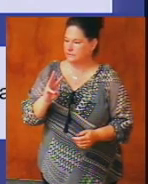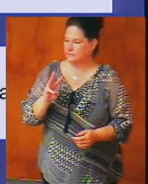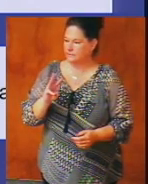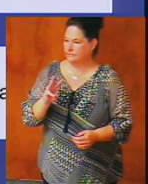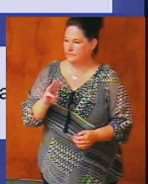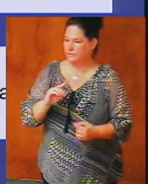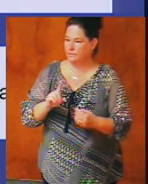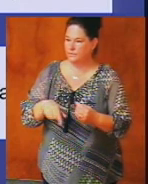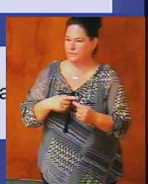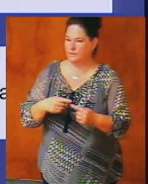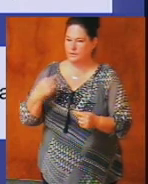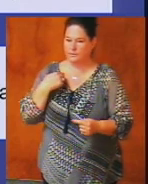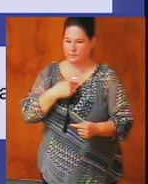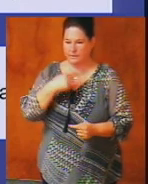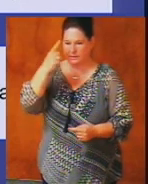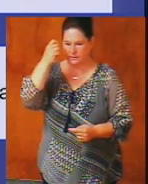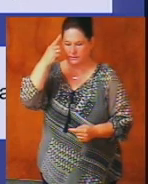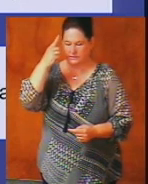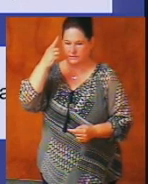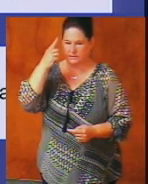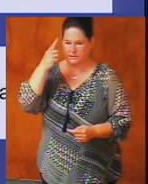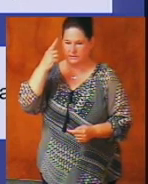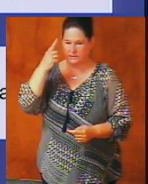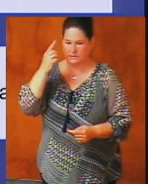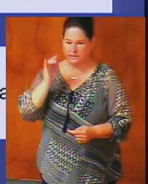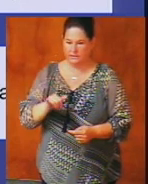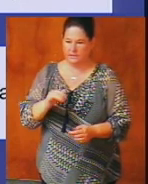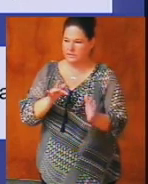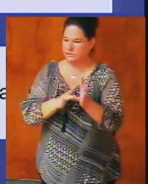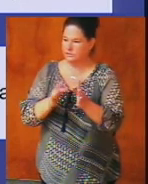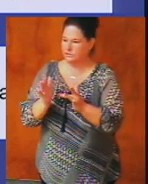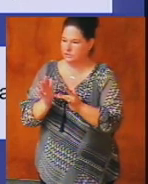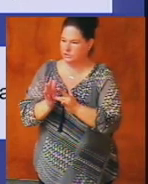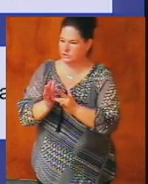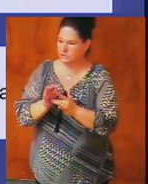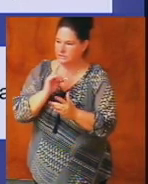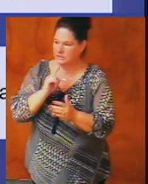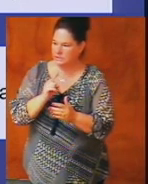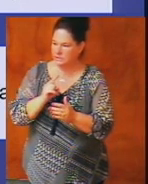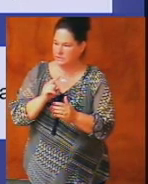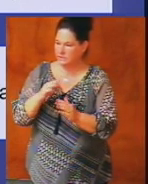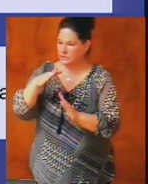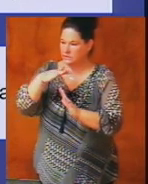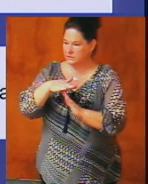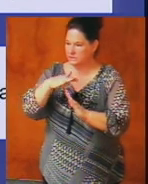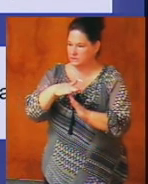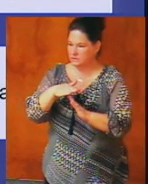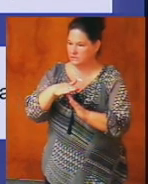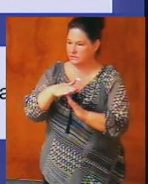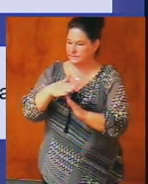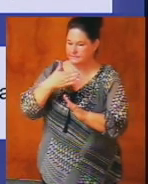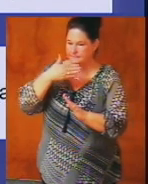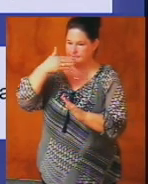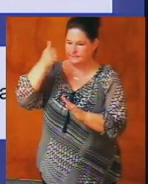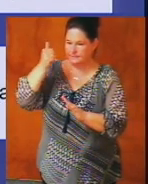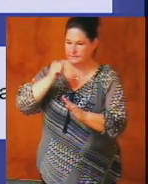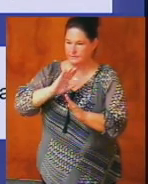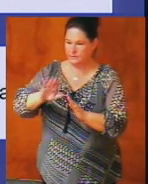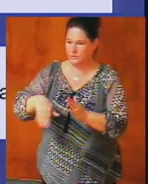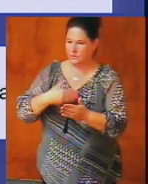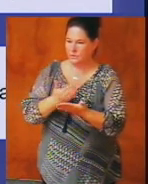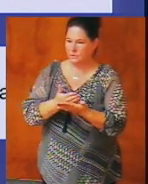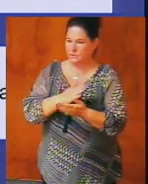And once we understand that Jesus is the supreme and the